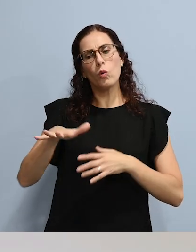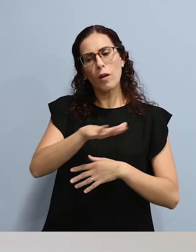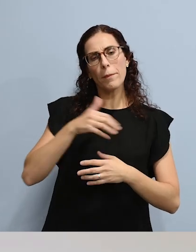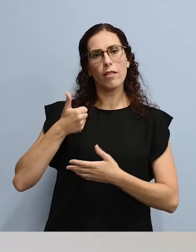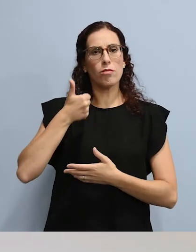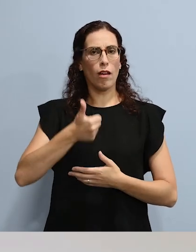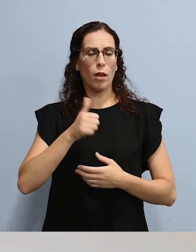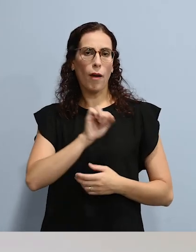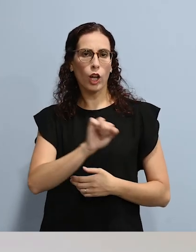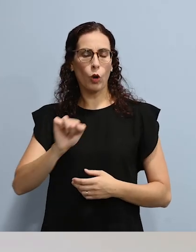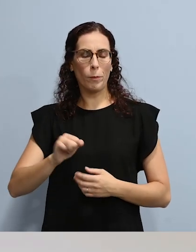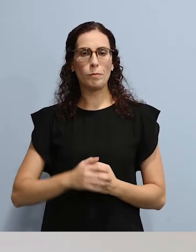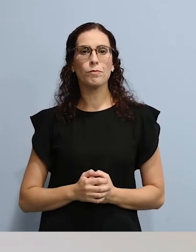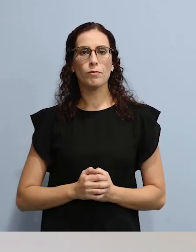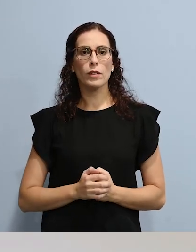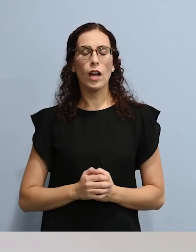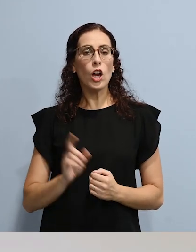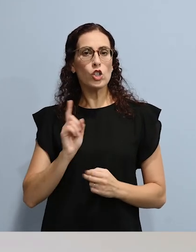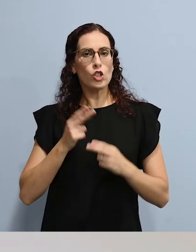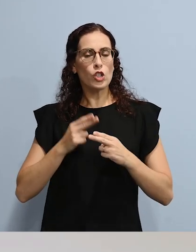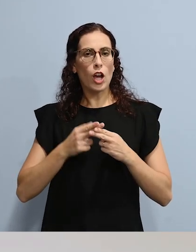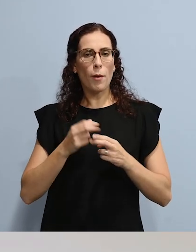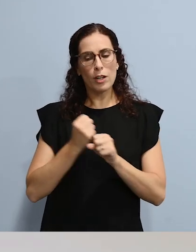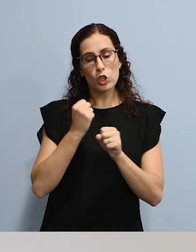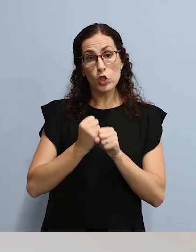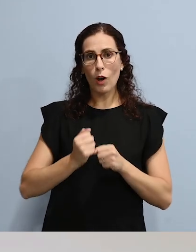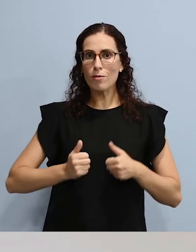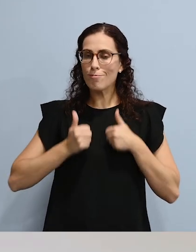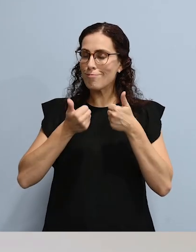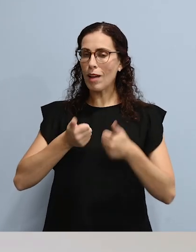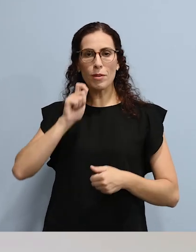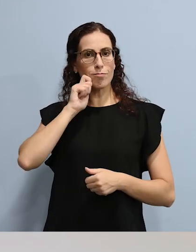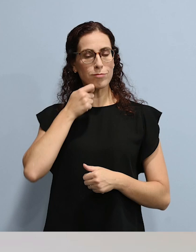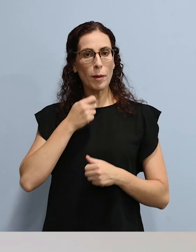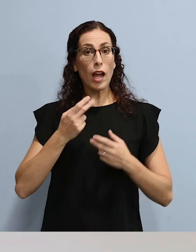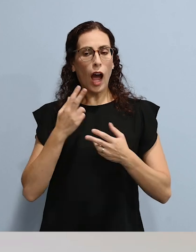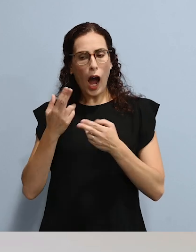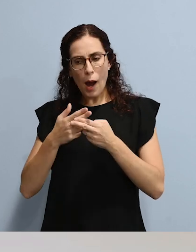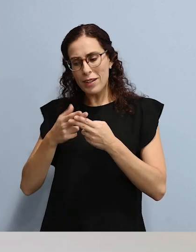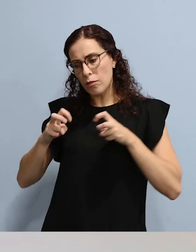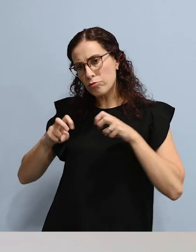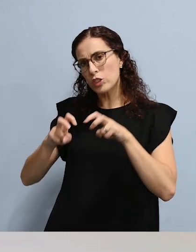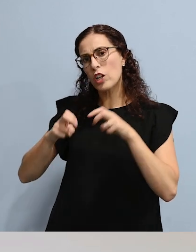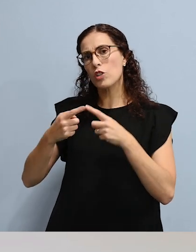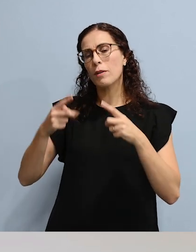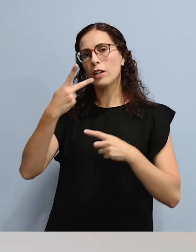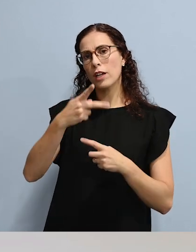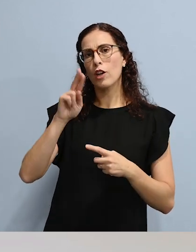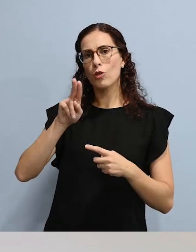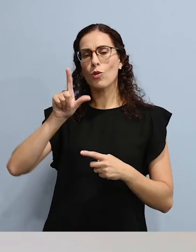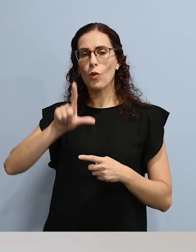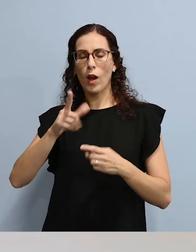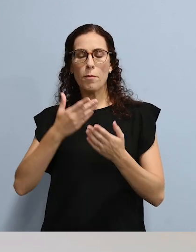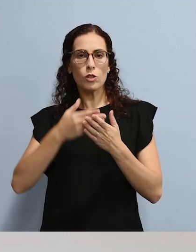supportive, empowering environment. What makes our approach unique is that it combines research